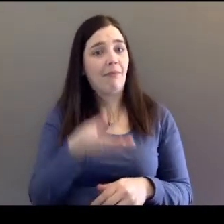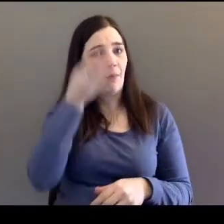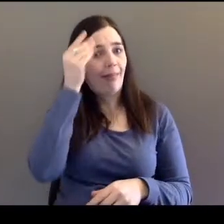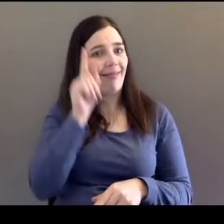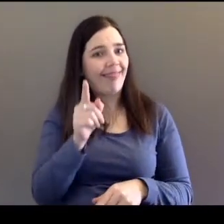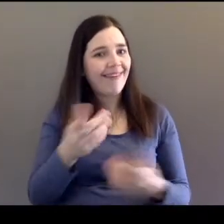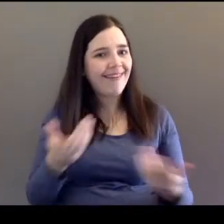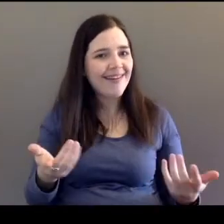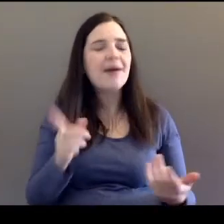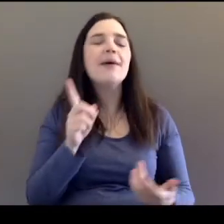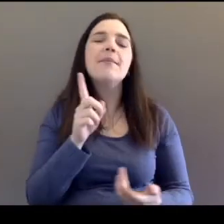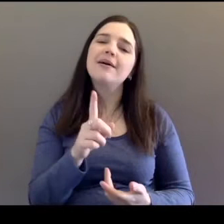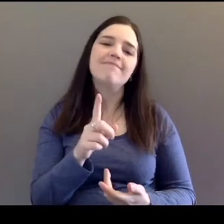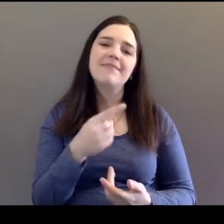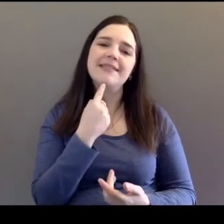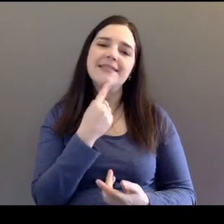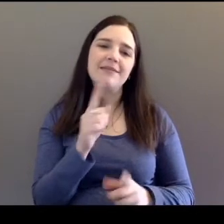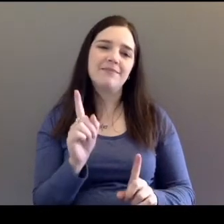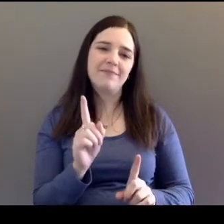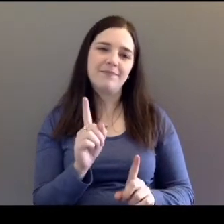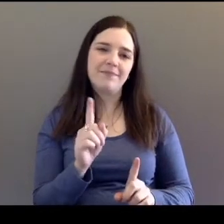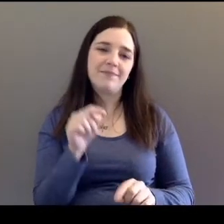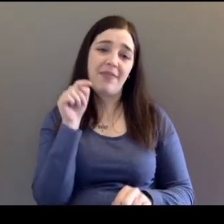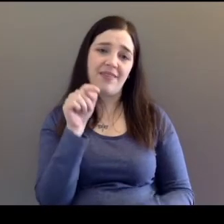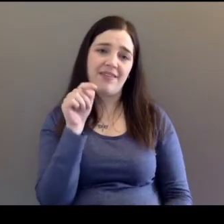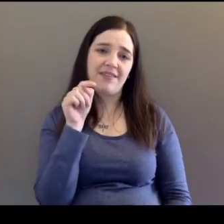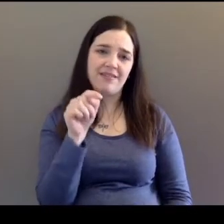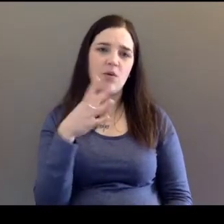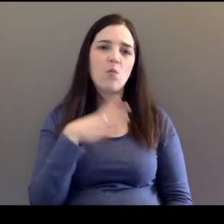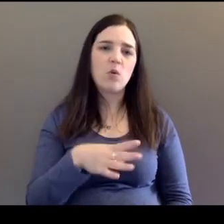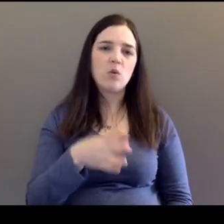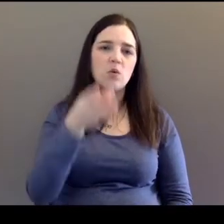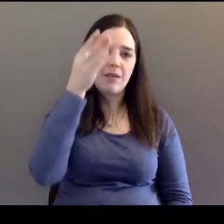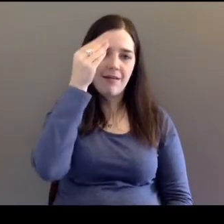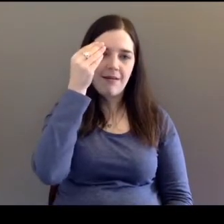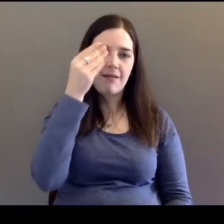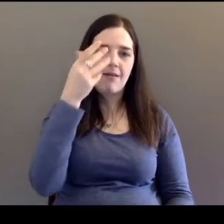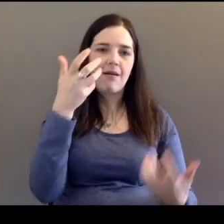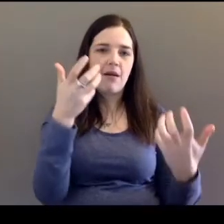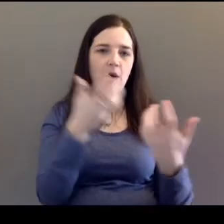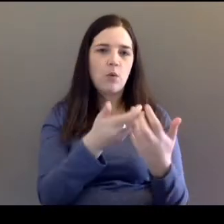But no, what they said was this. We want to learn to pray